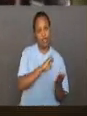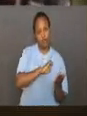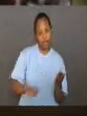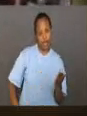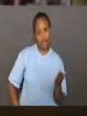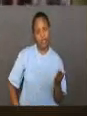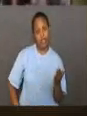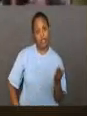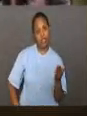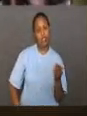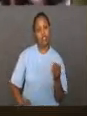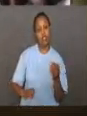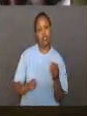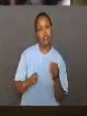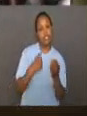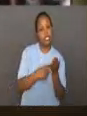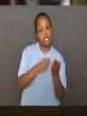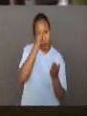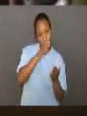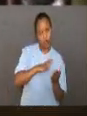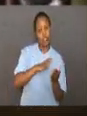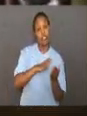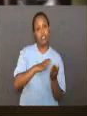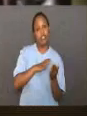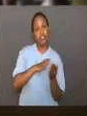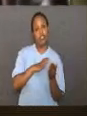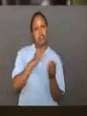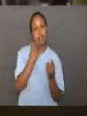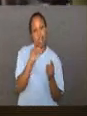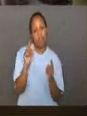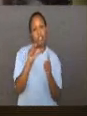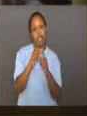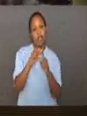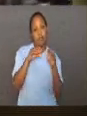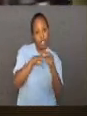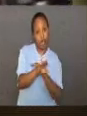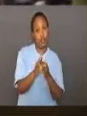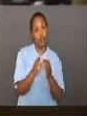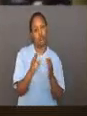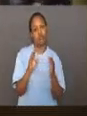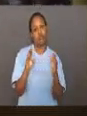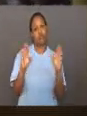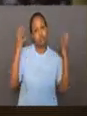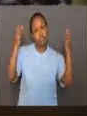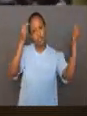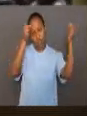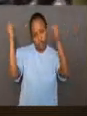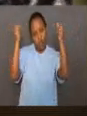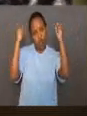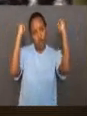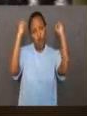Despite the emperor's attempt to pacify protesters and suggest some reforms, the